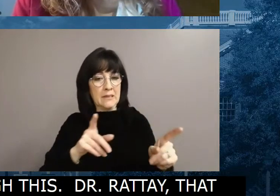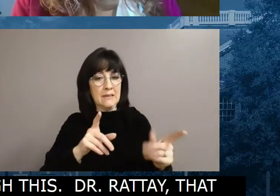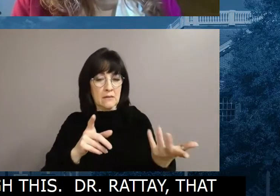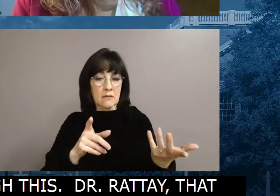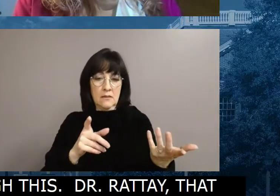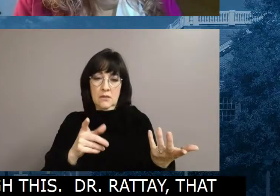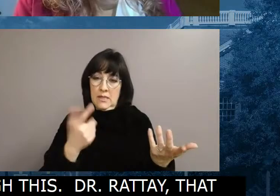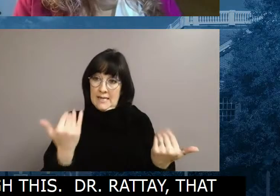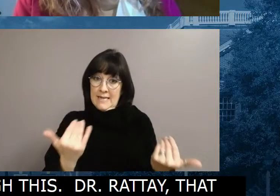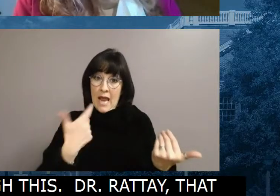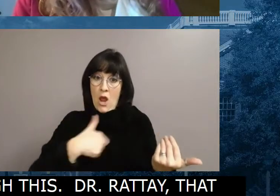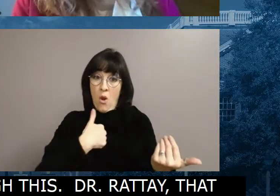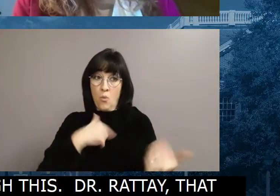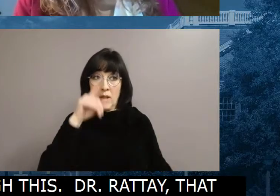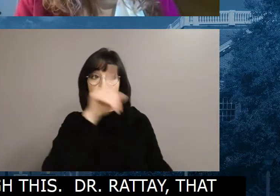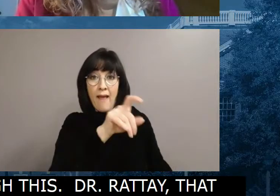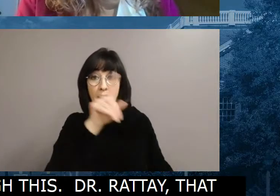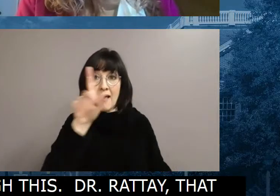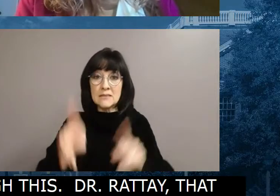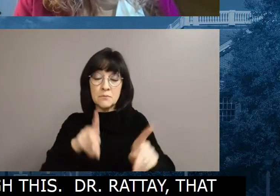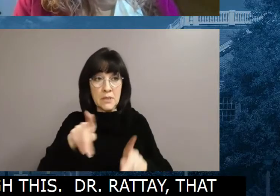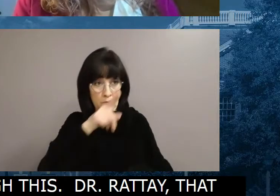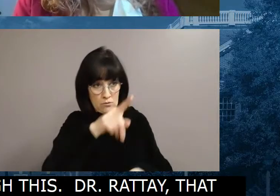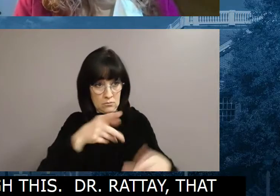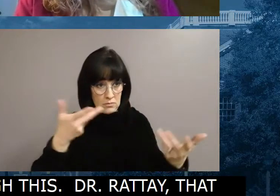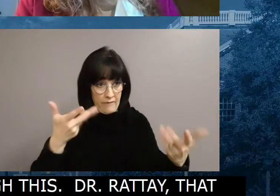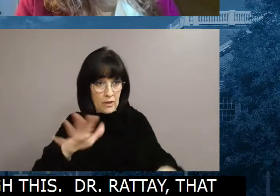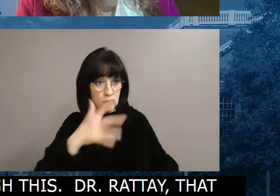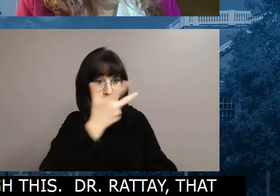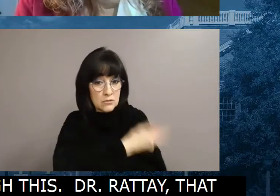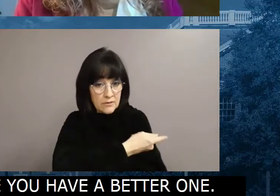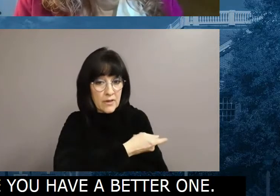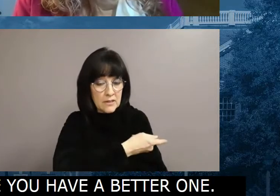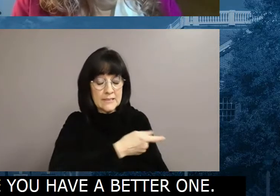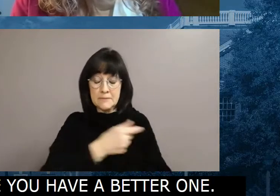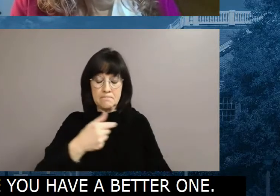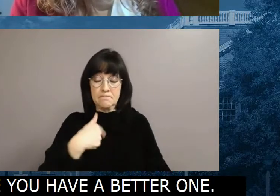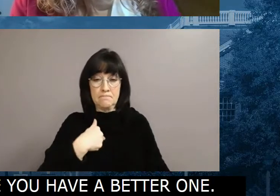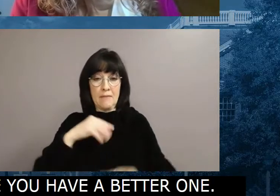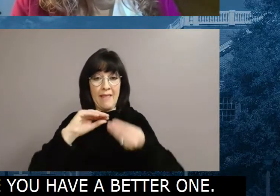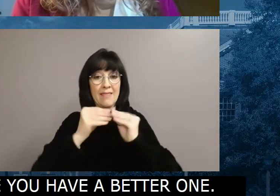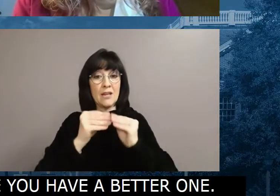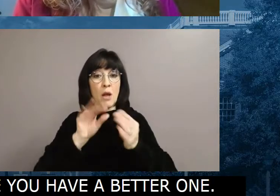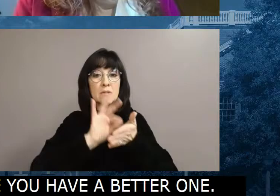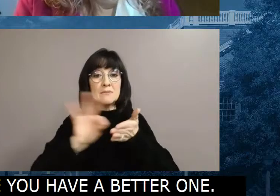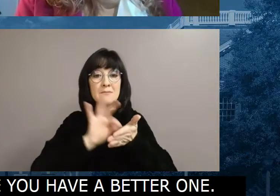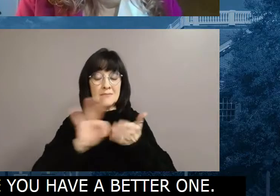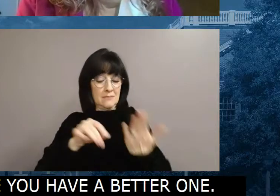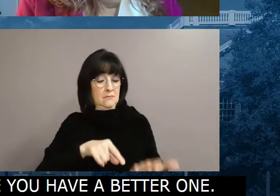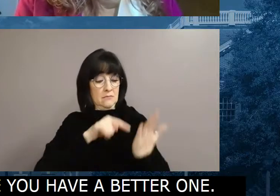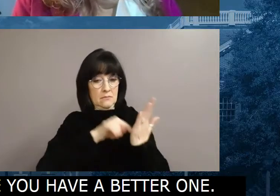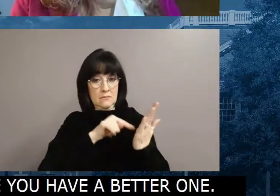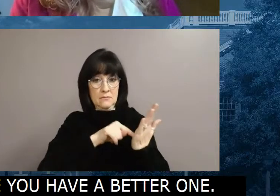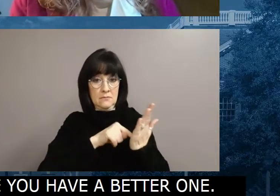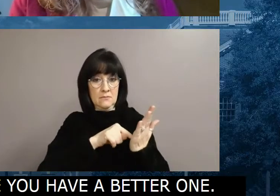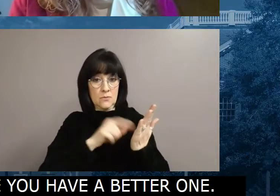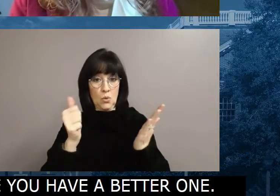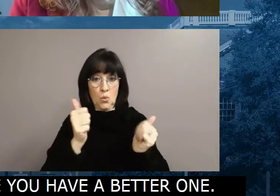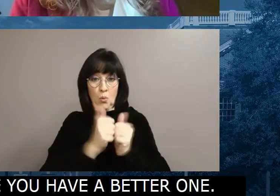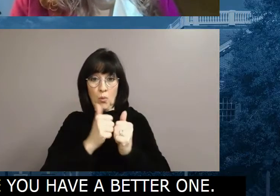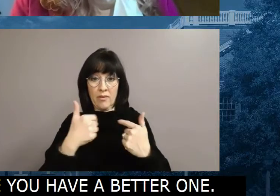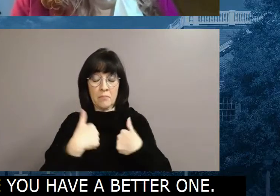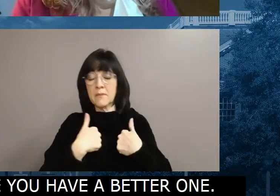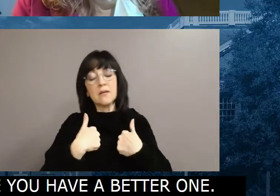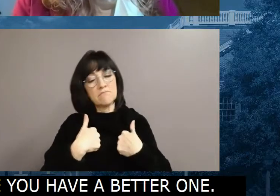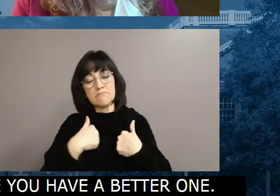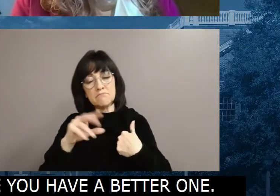vaccinated? I don't have the numbers. We can get the numbers, but we do, find out if somebody's